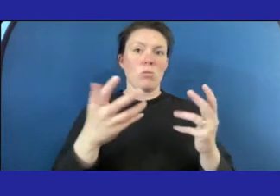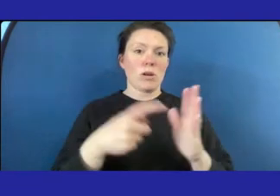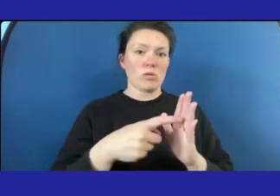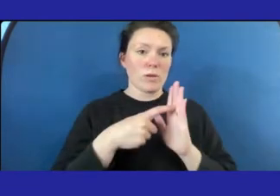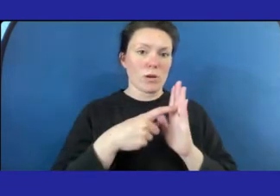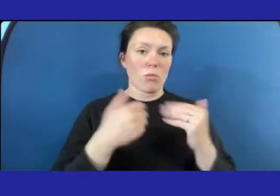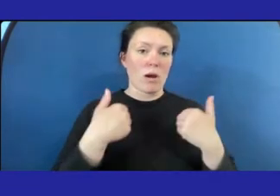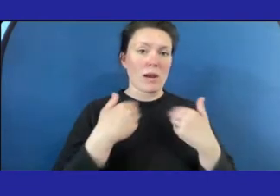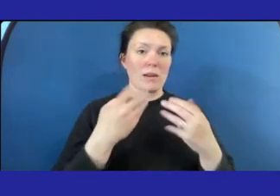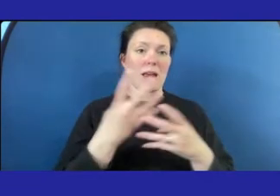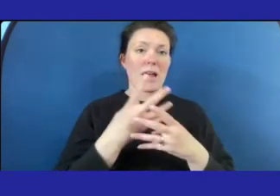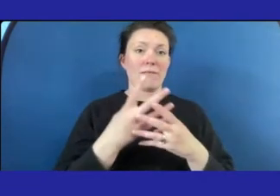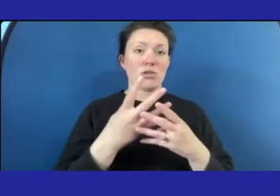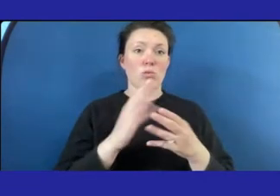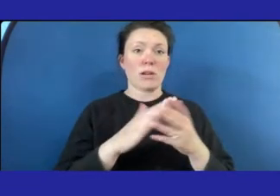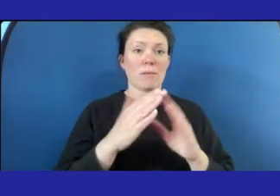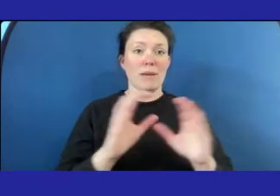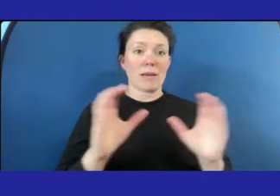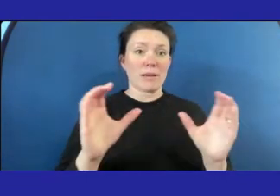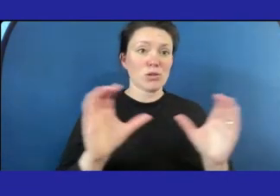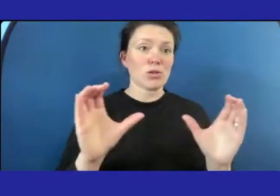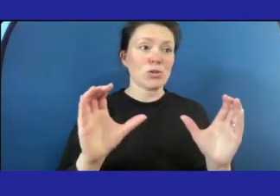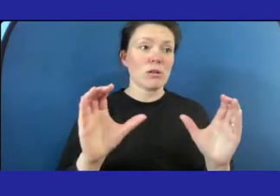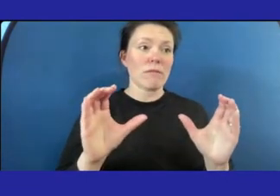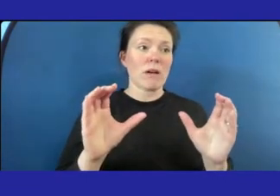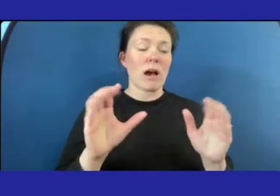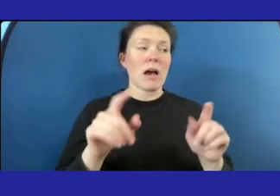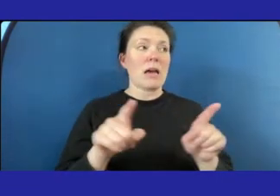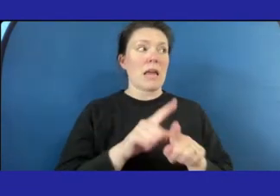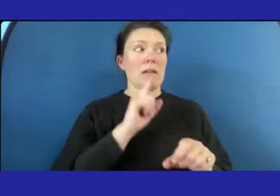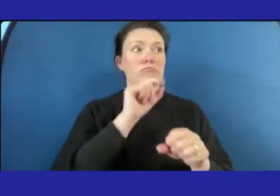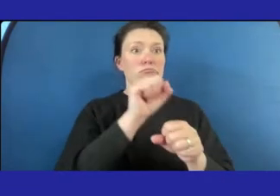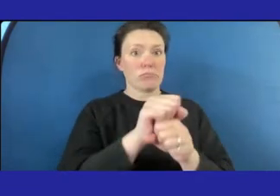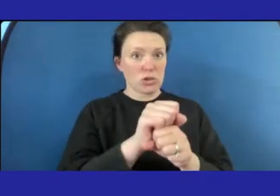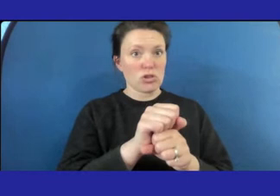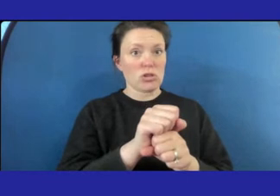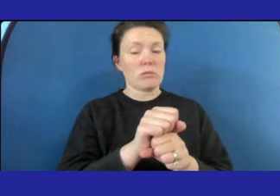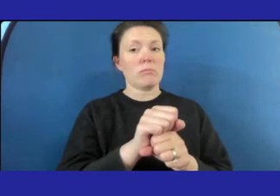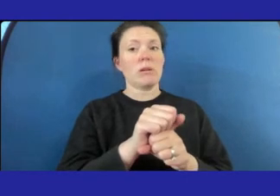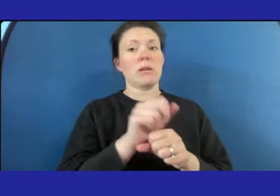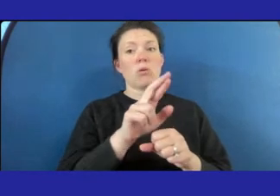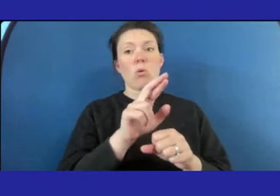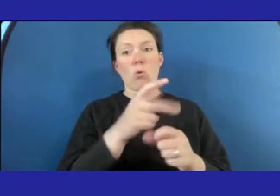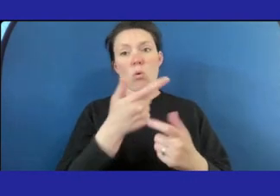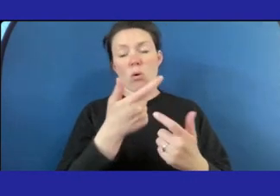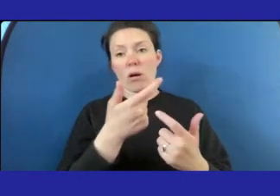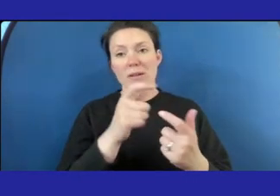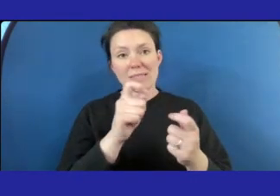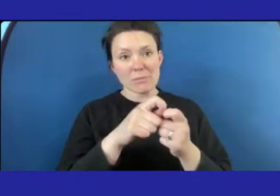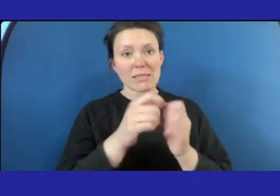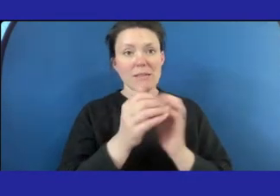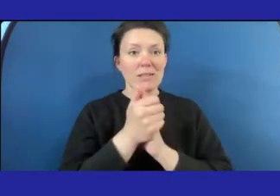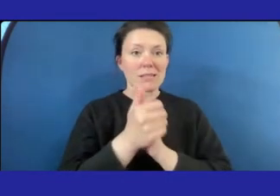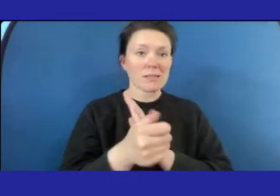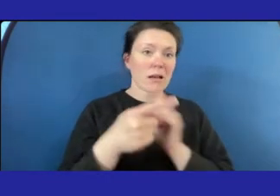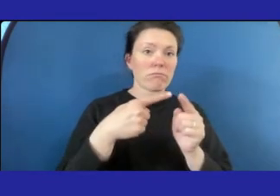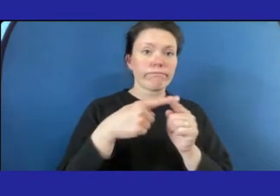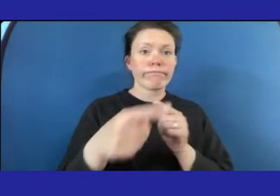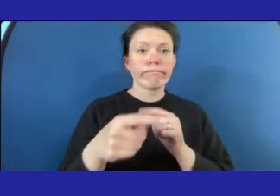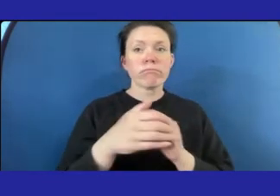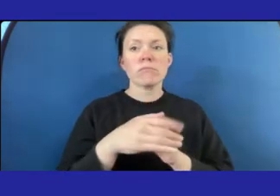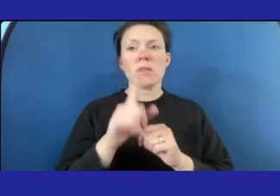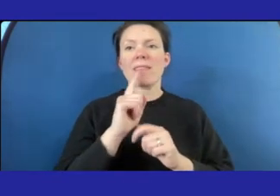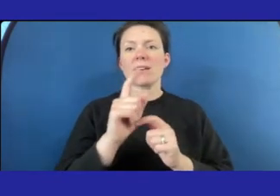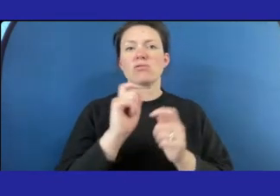have a screener be certified as legitimate or specific enough? So I think that will be an